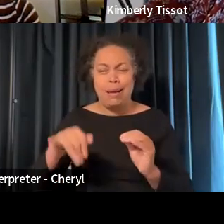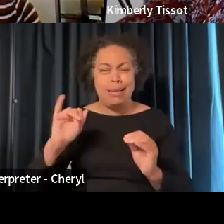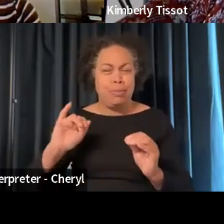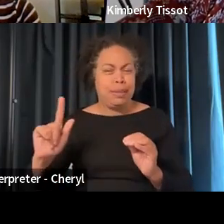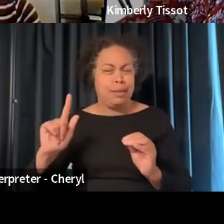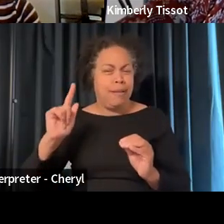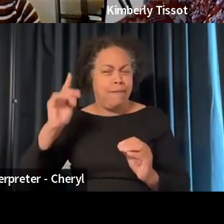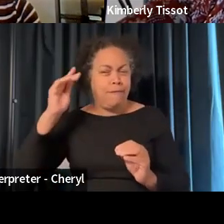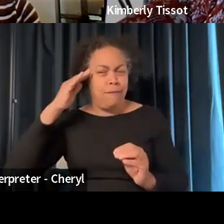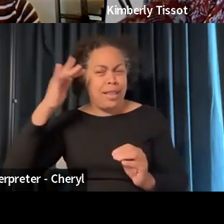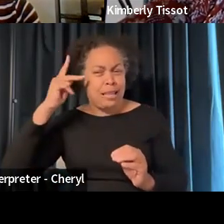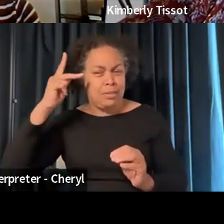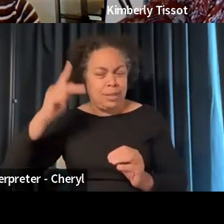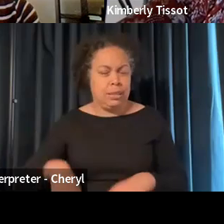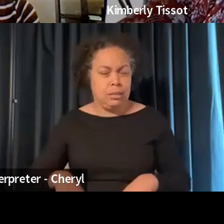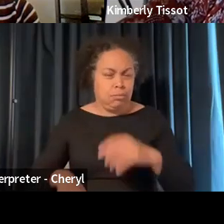and accessible events.